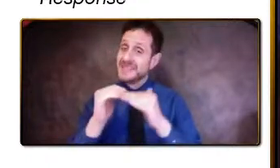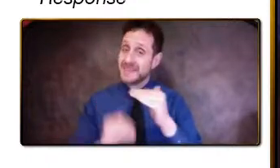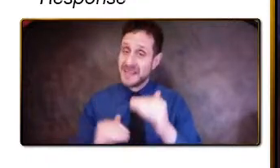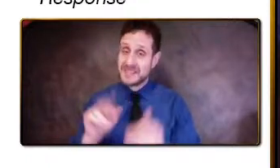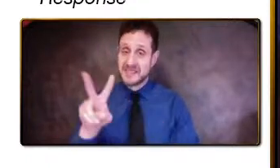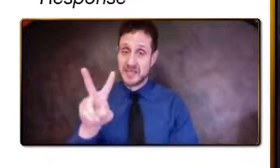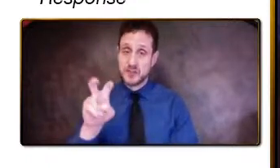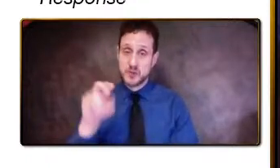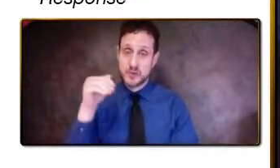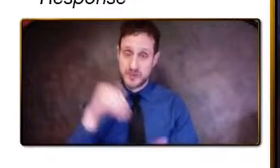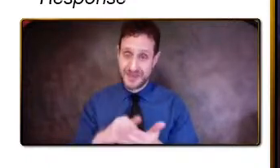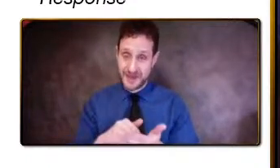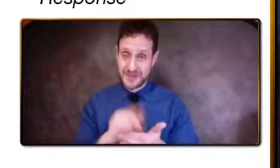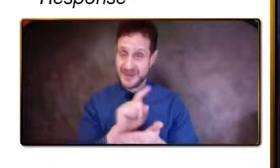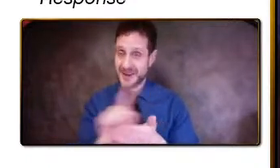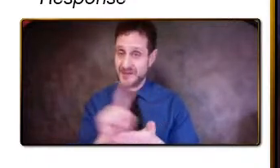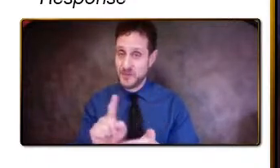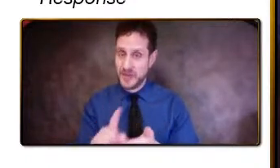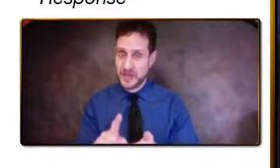per week in a state of